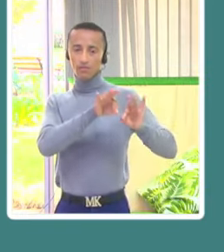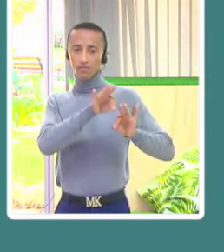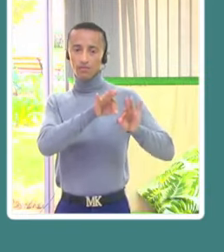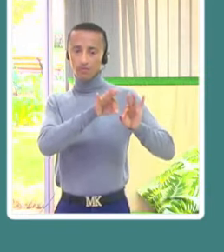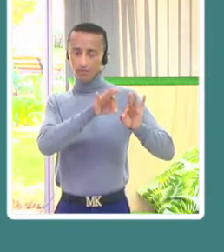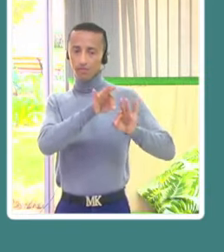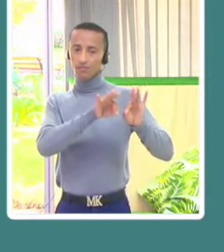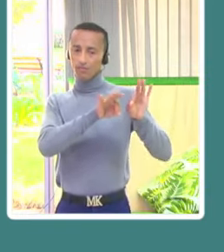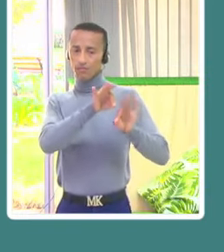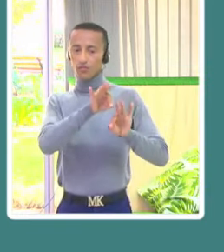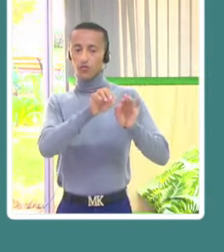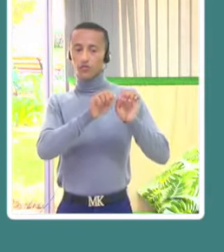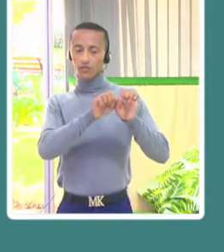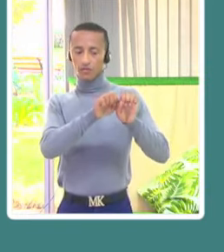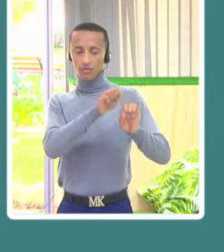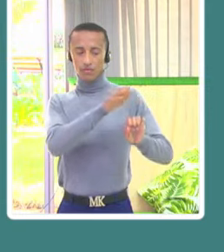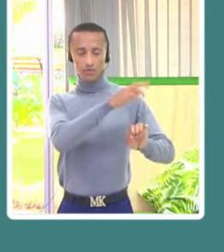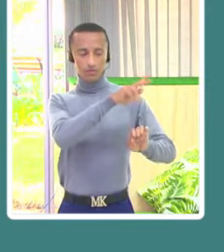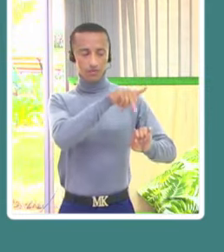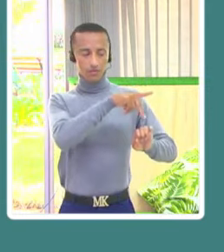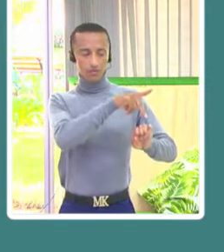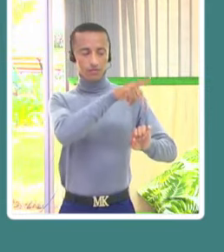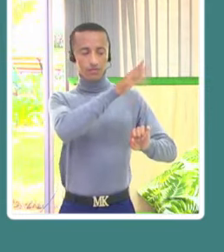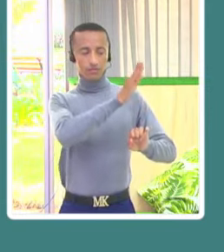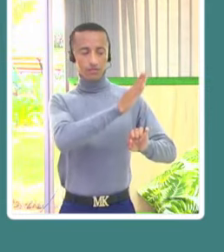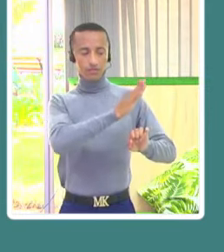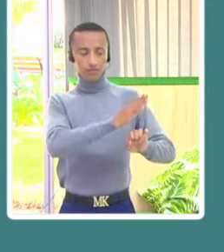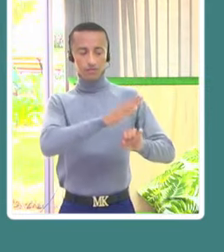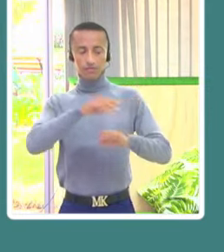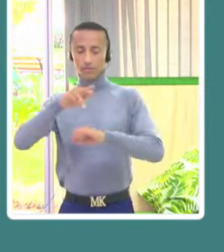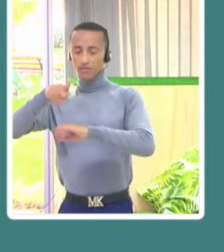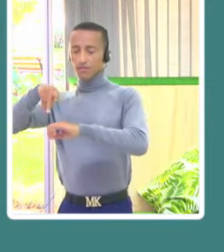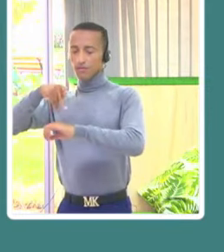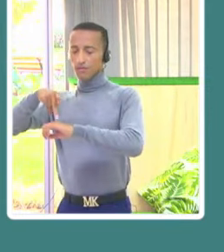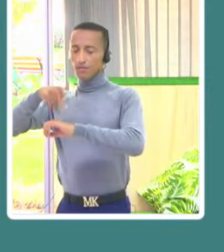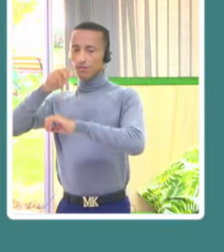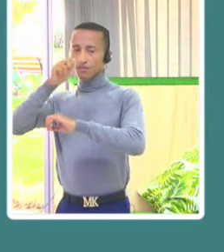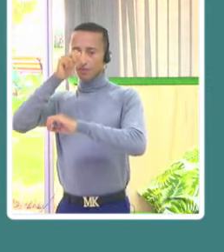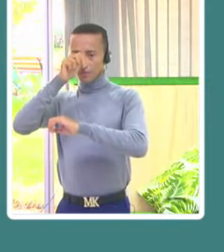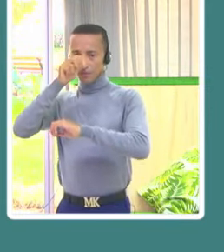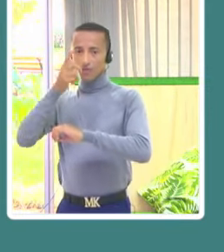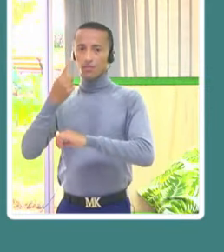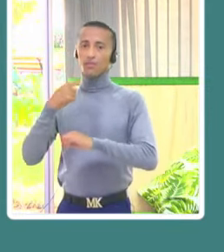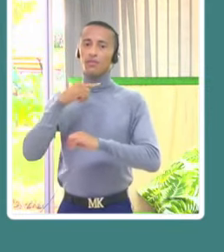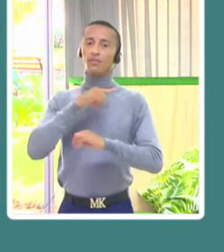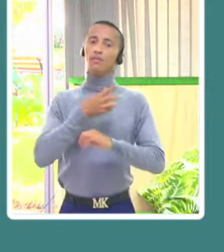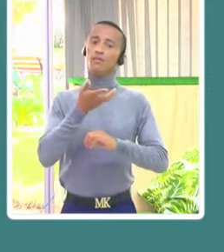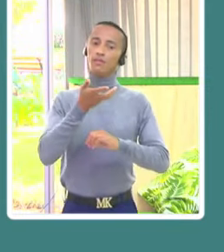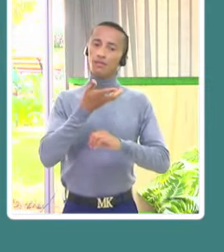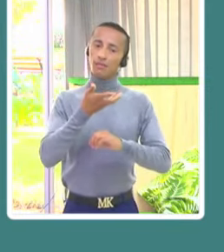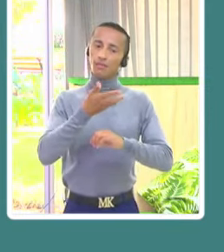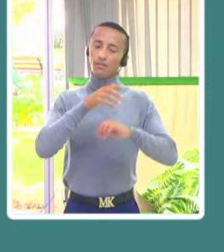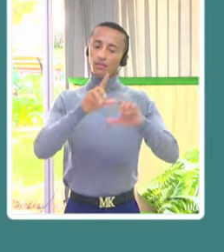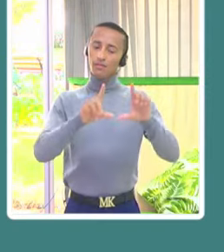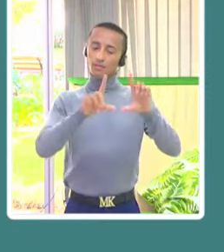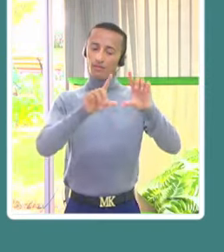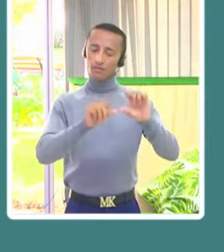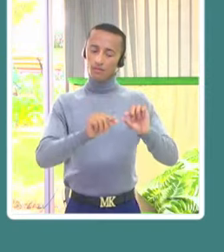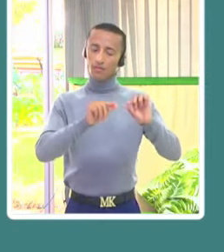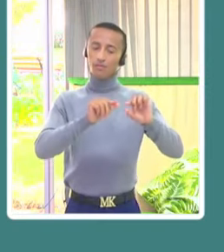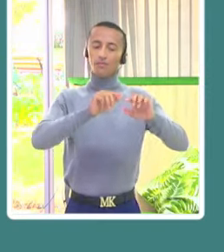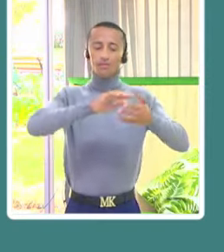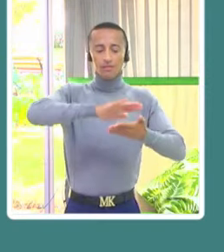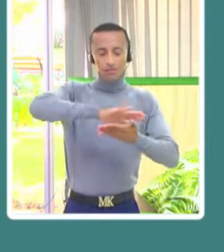inclusion, we want less discrimination. And if there is a way that we can construct that, I'll be very happy. Thank